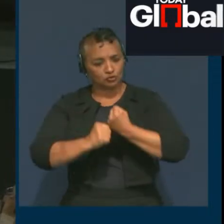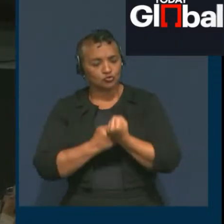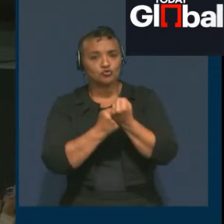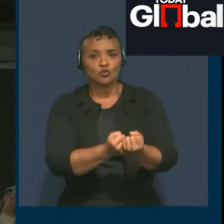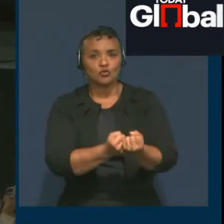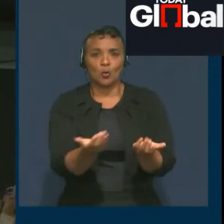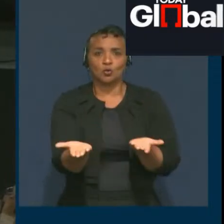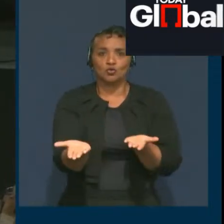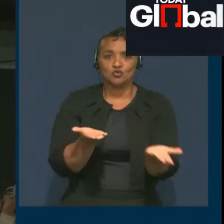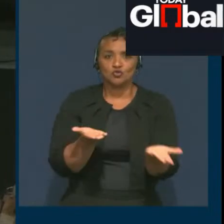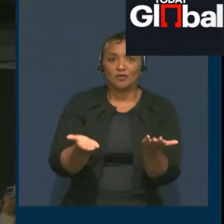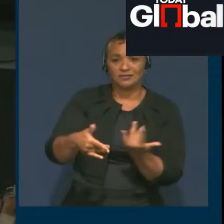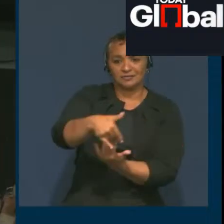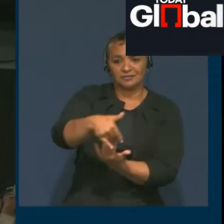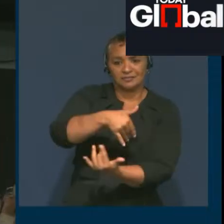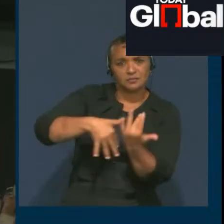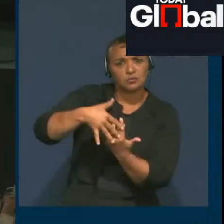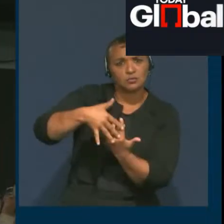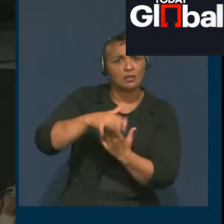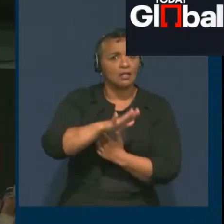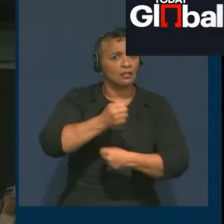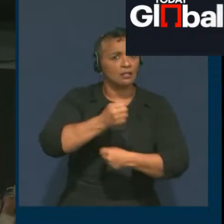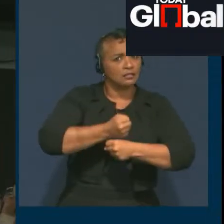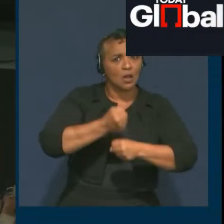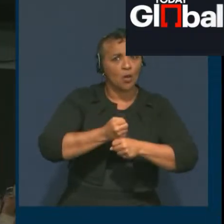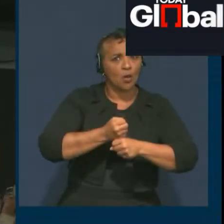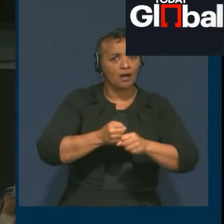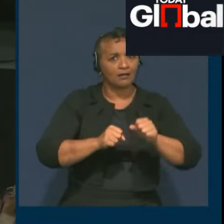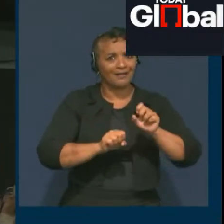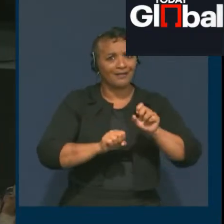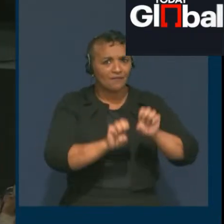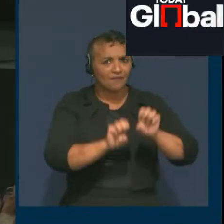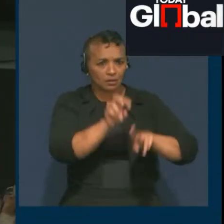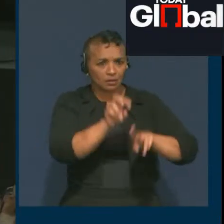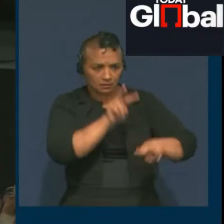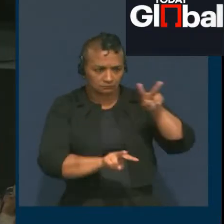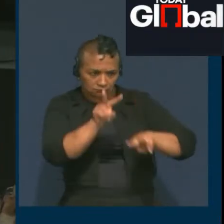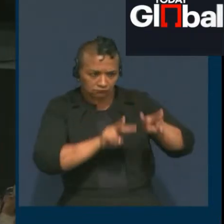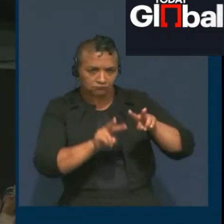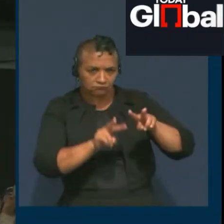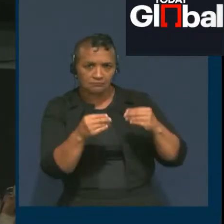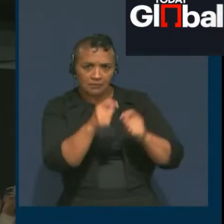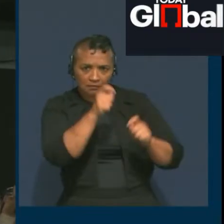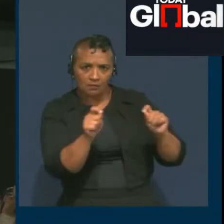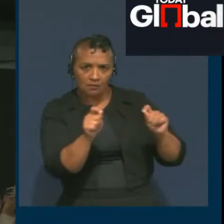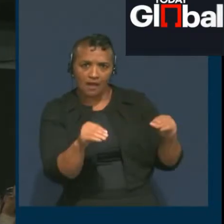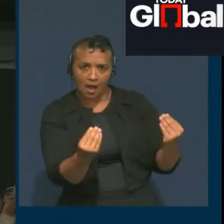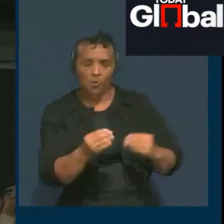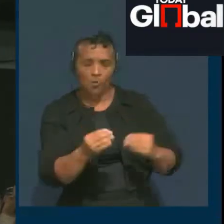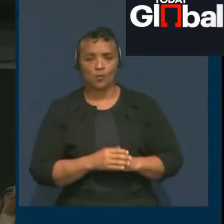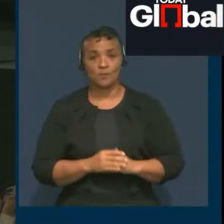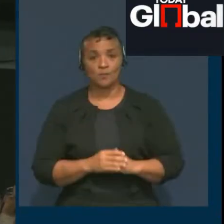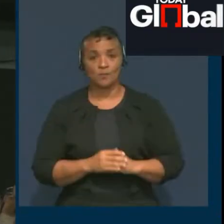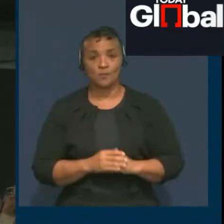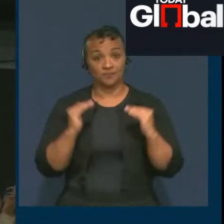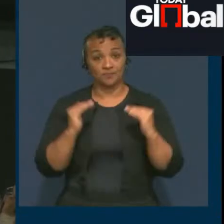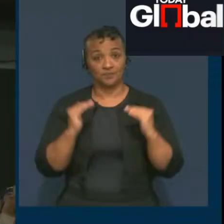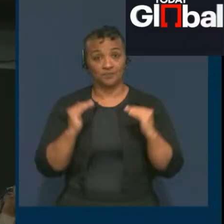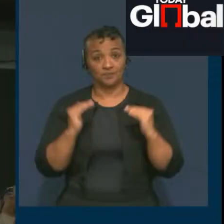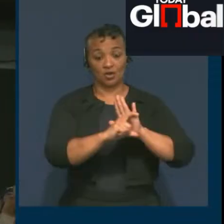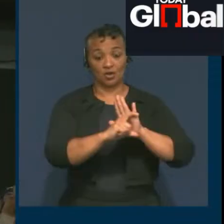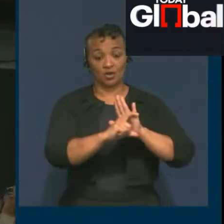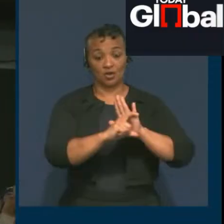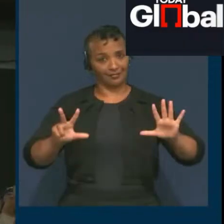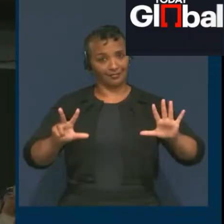how is their work evaluated? Article 8 related to awareness raising. I'd like to find